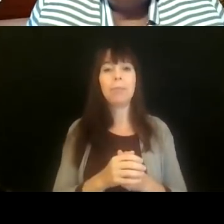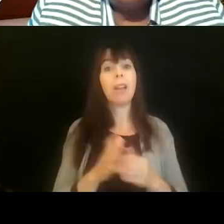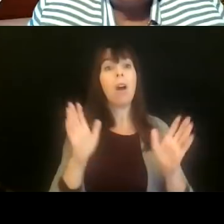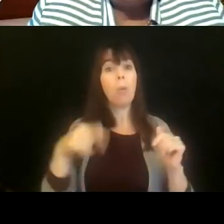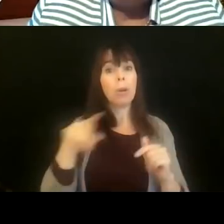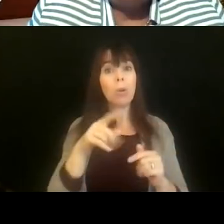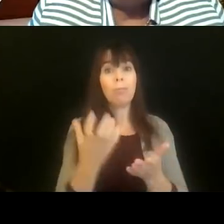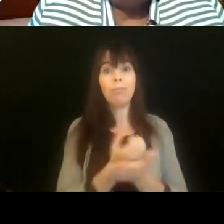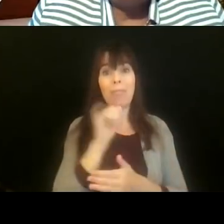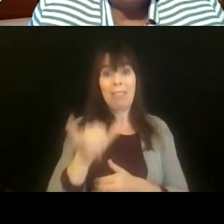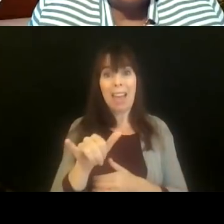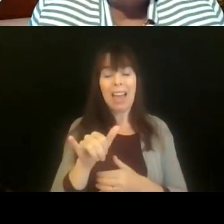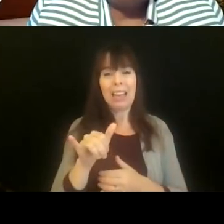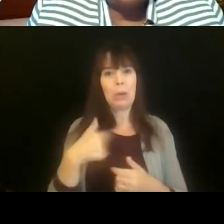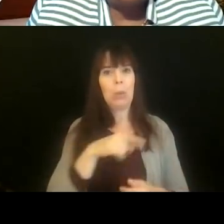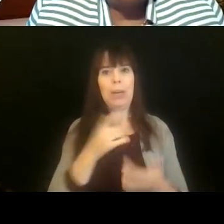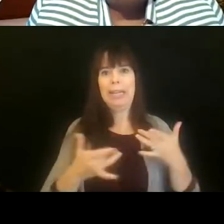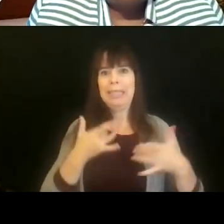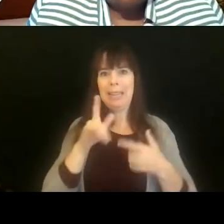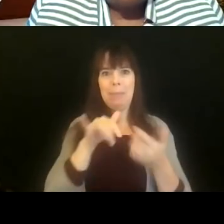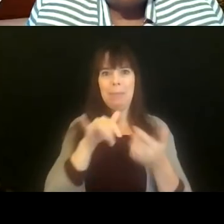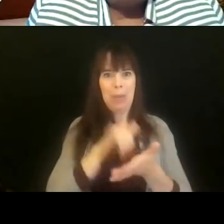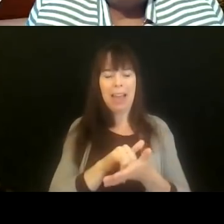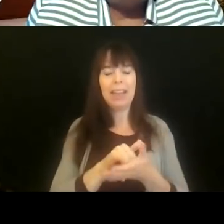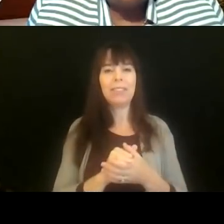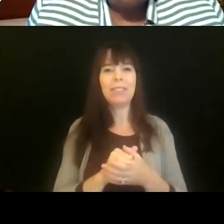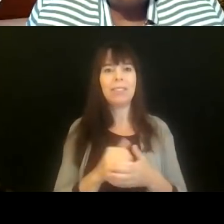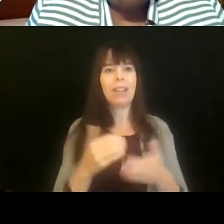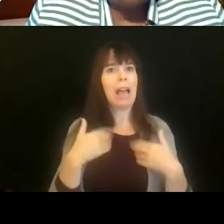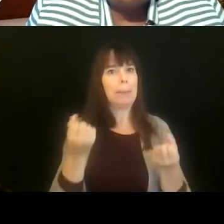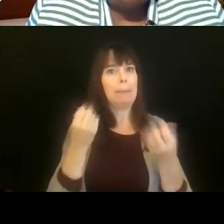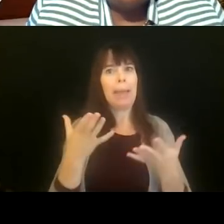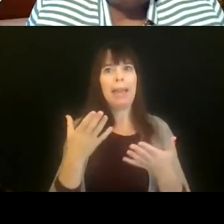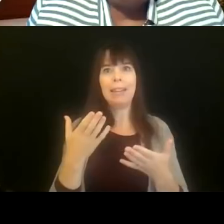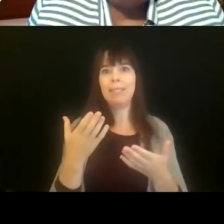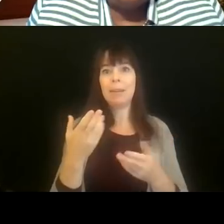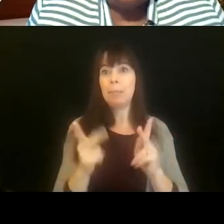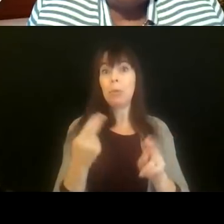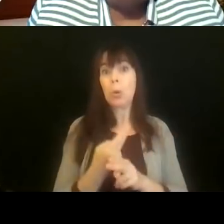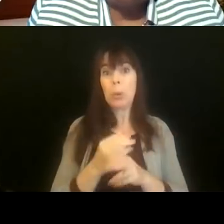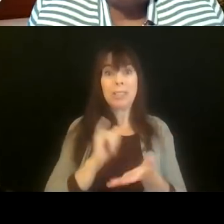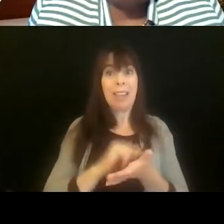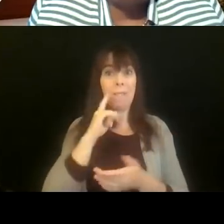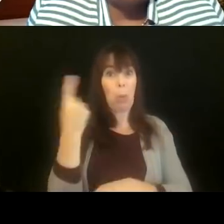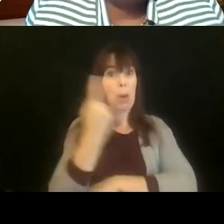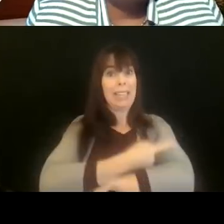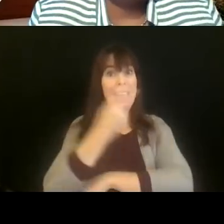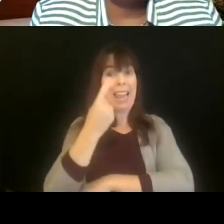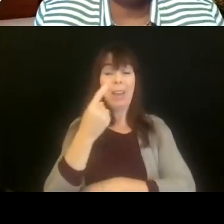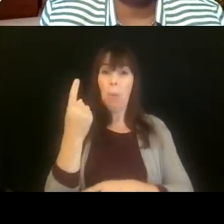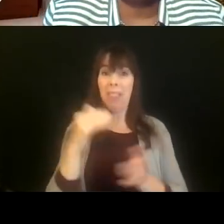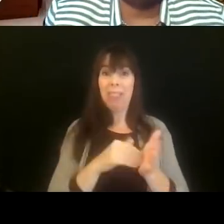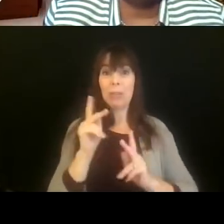take advantage of it. We're excited about it. We've had many use of it. In just one day, we had over 1,000